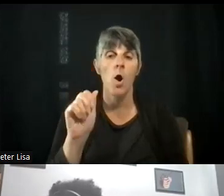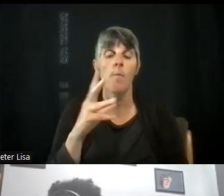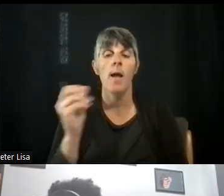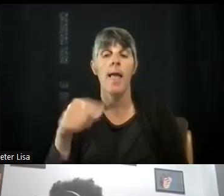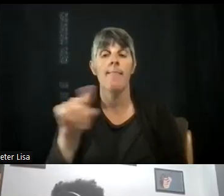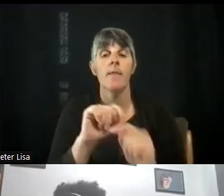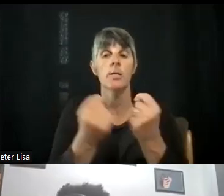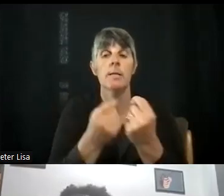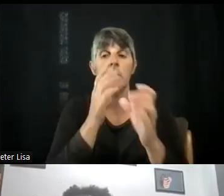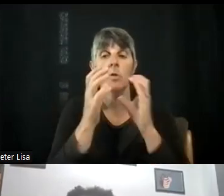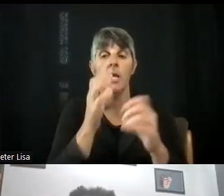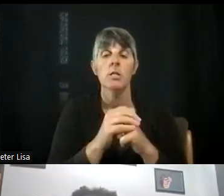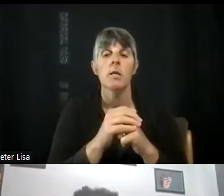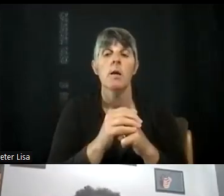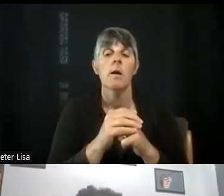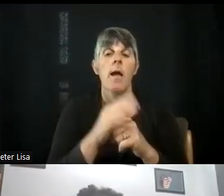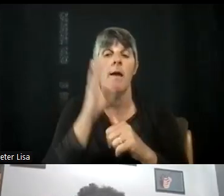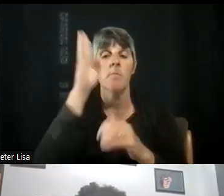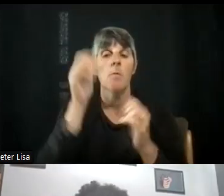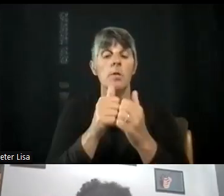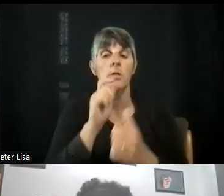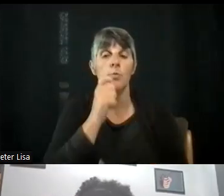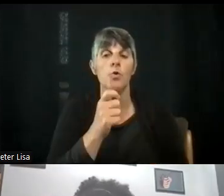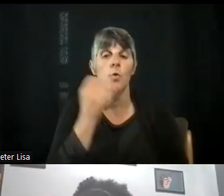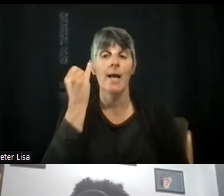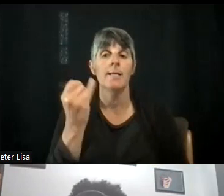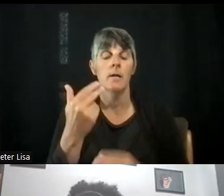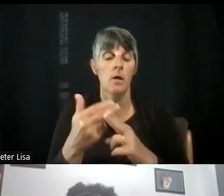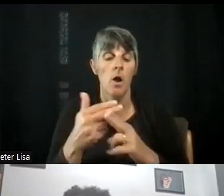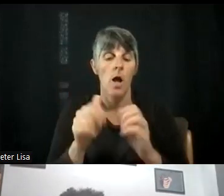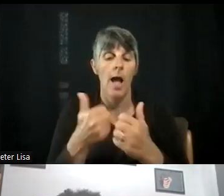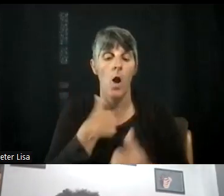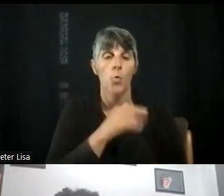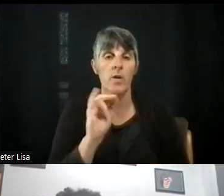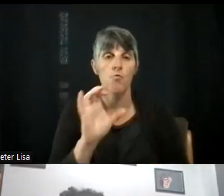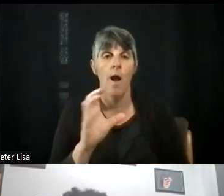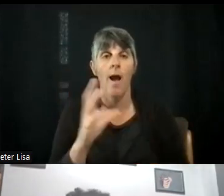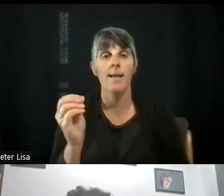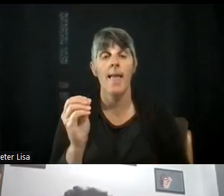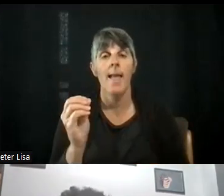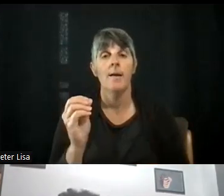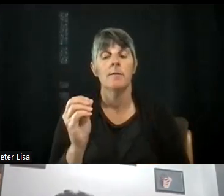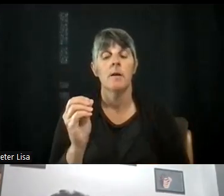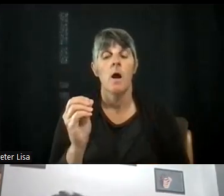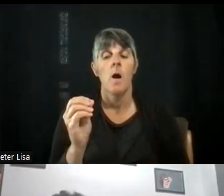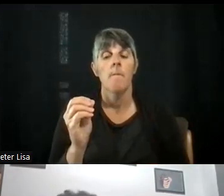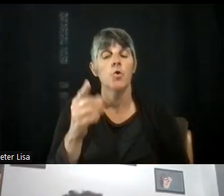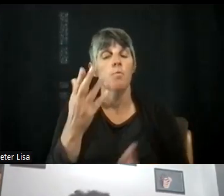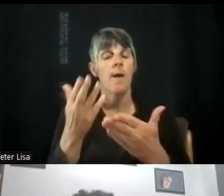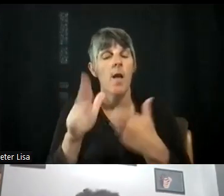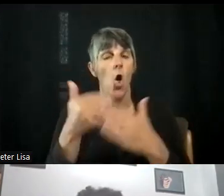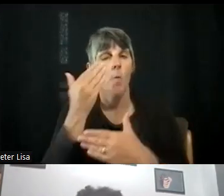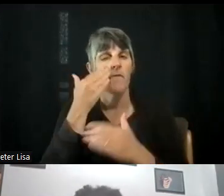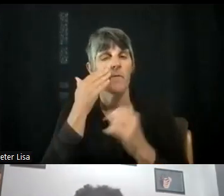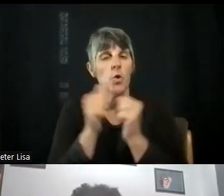their team in communications have come up with this pretty cool idea called How We Rock. And you may all be